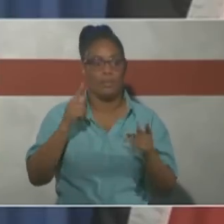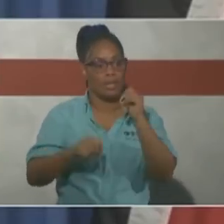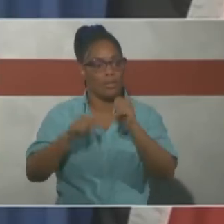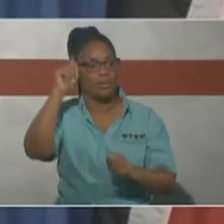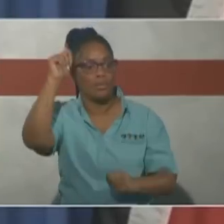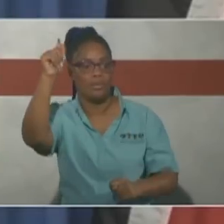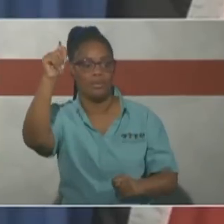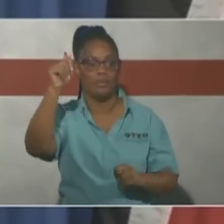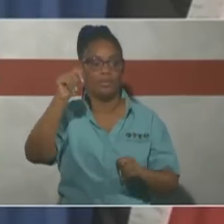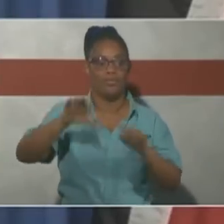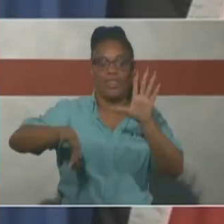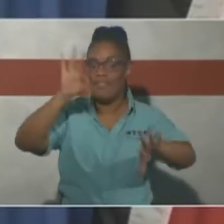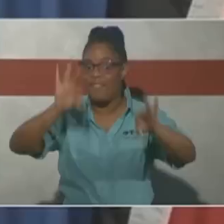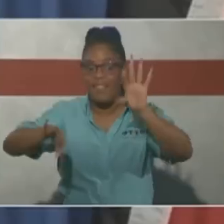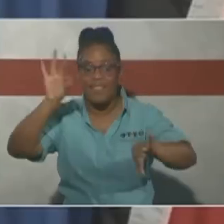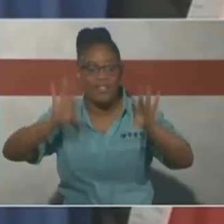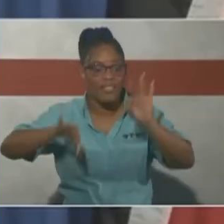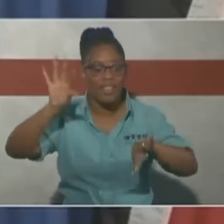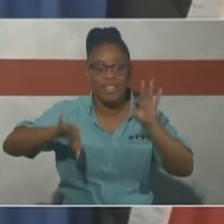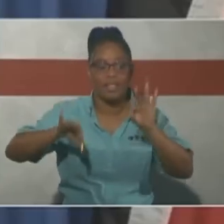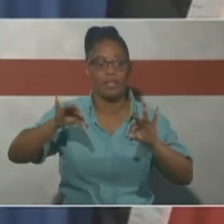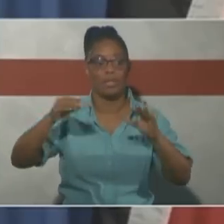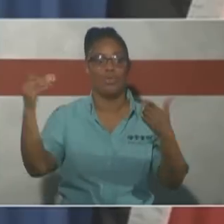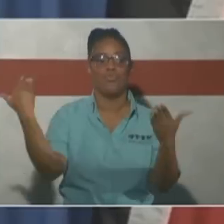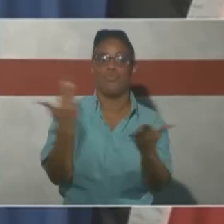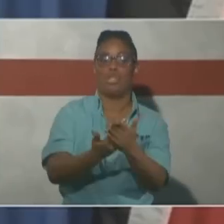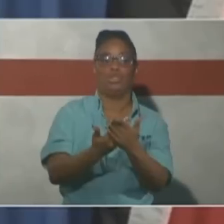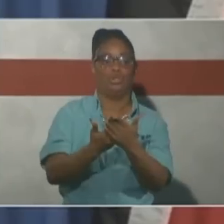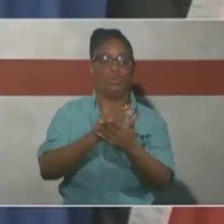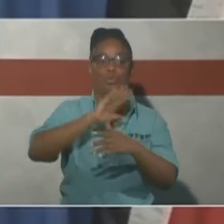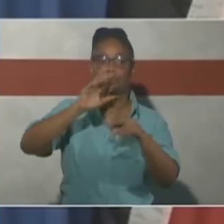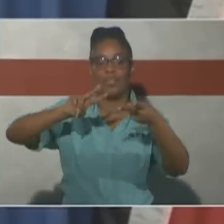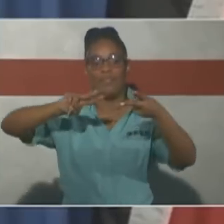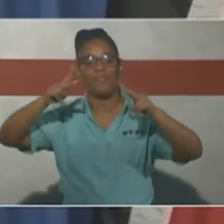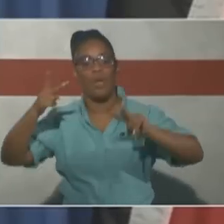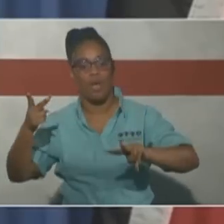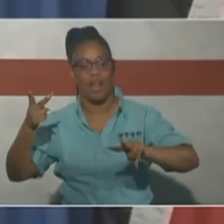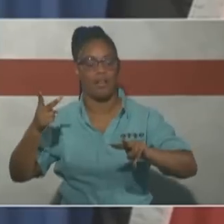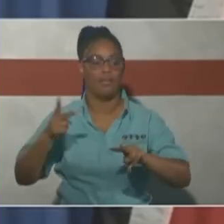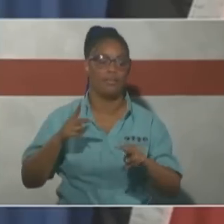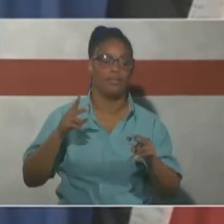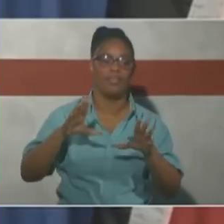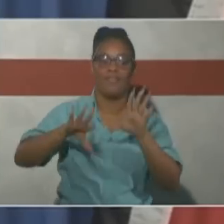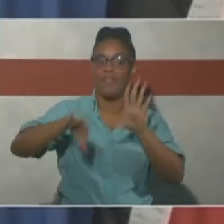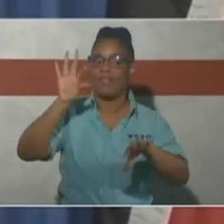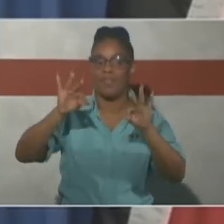out the virus, which is already with us.